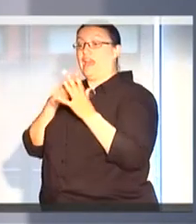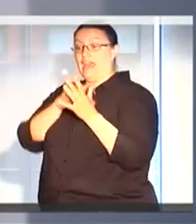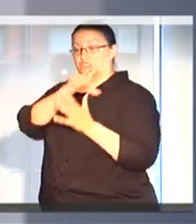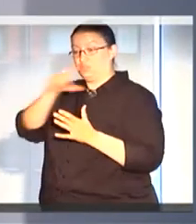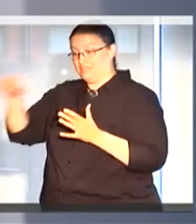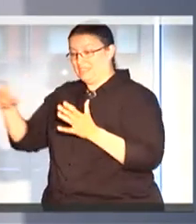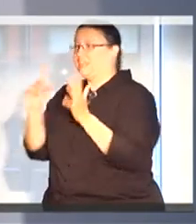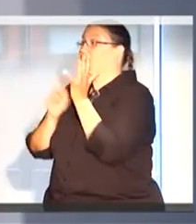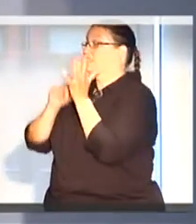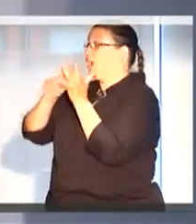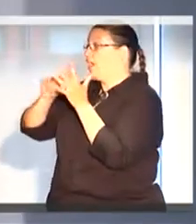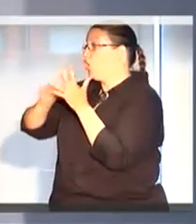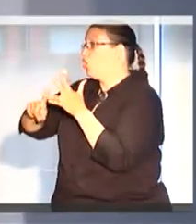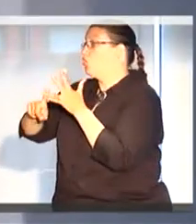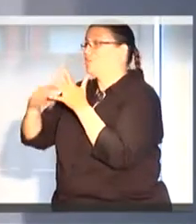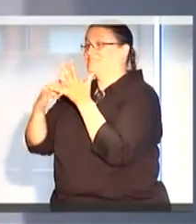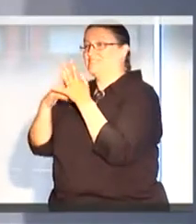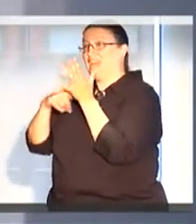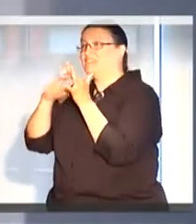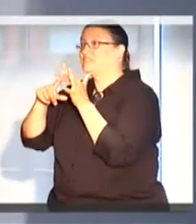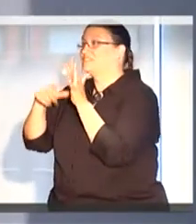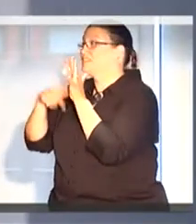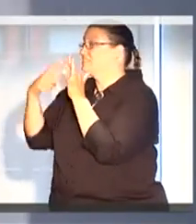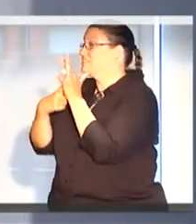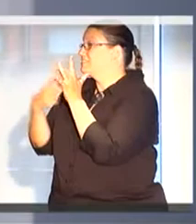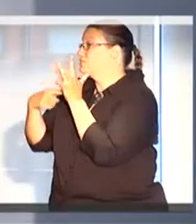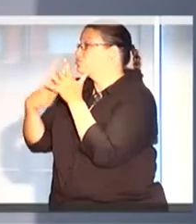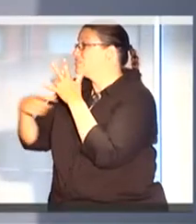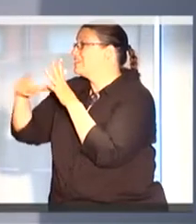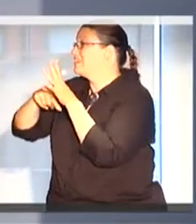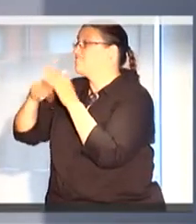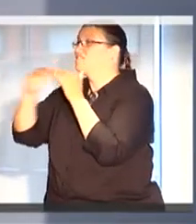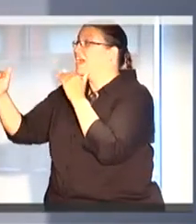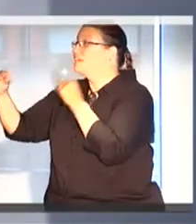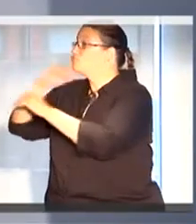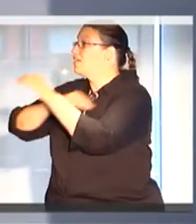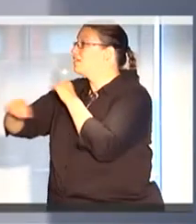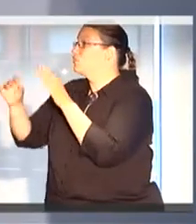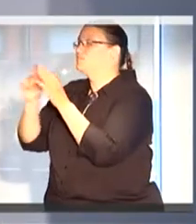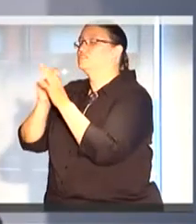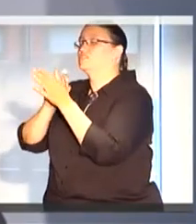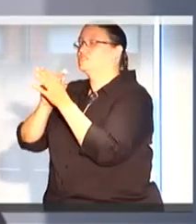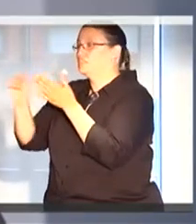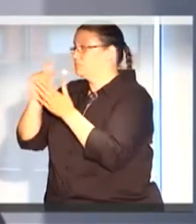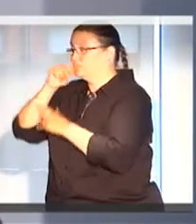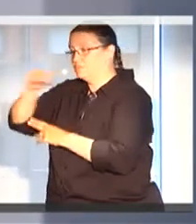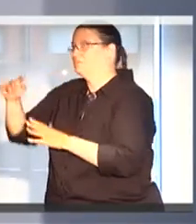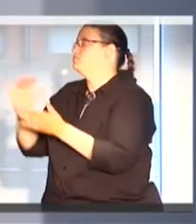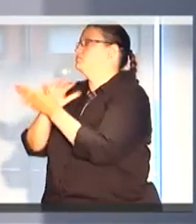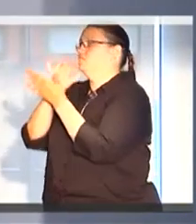state and territory fair trading offices to achieve results. We also want to work in partnership with